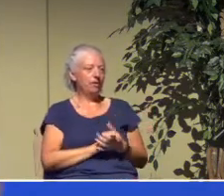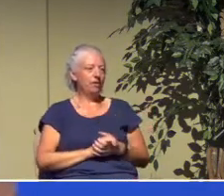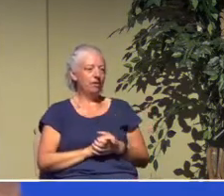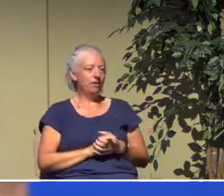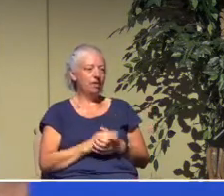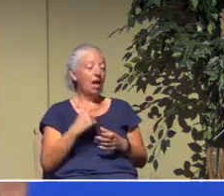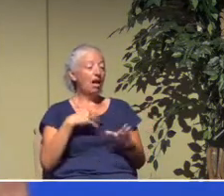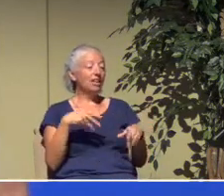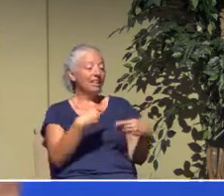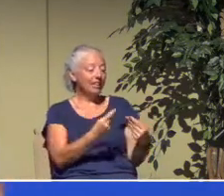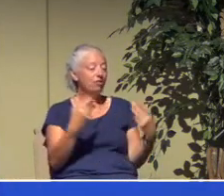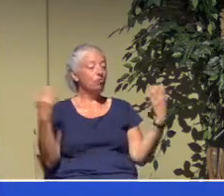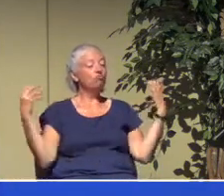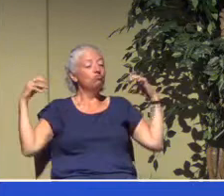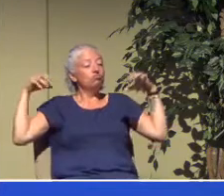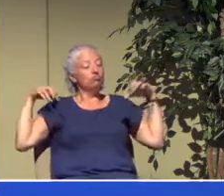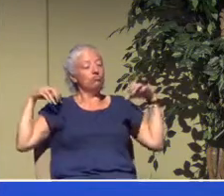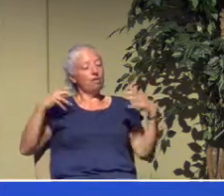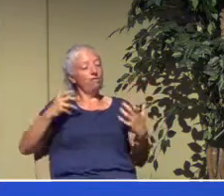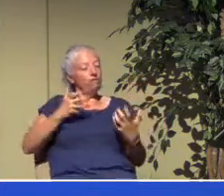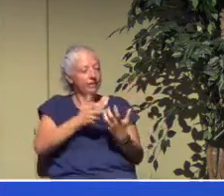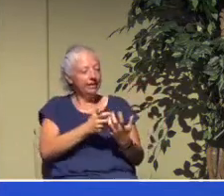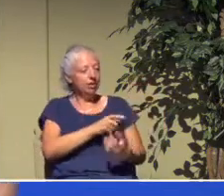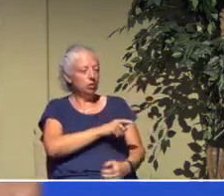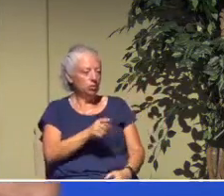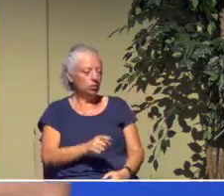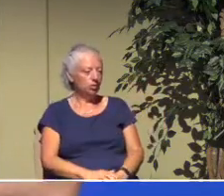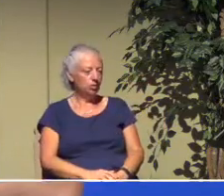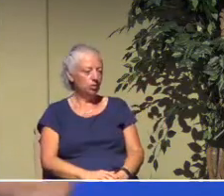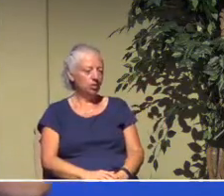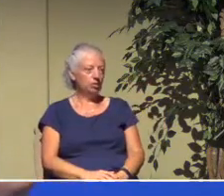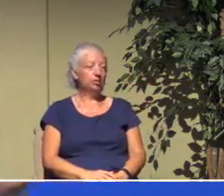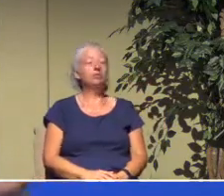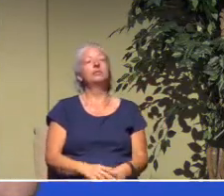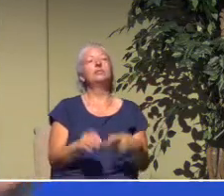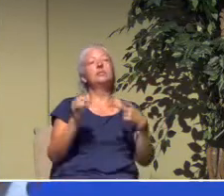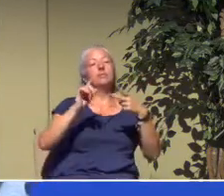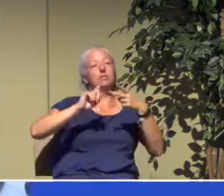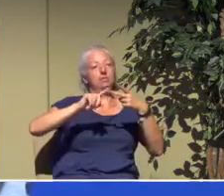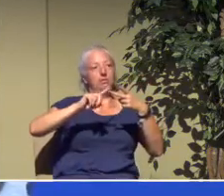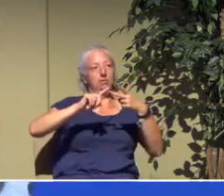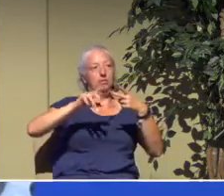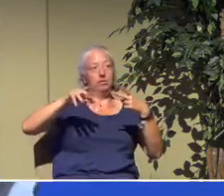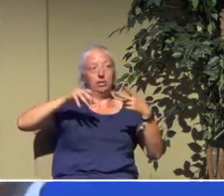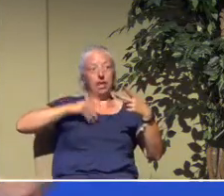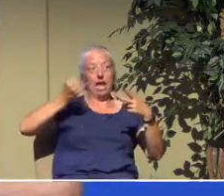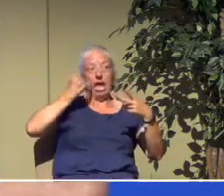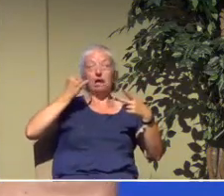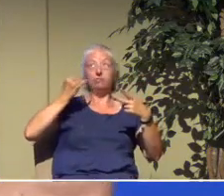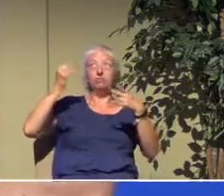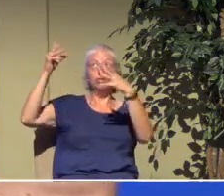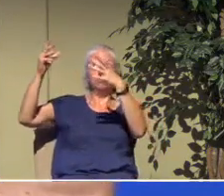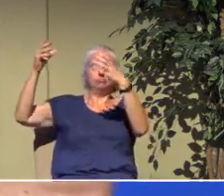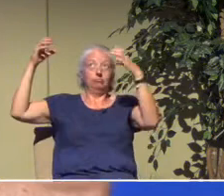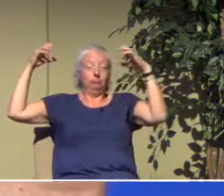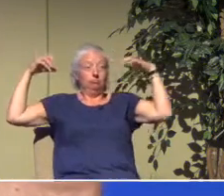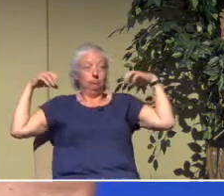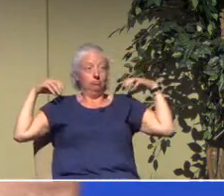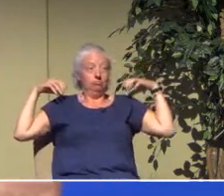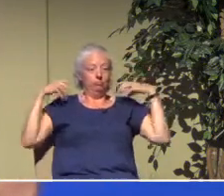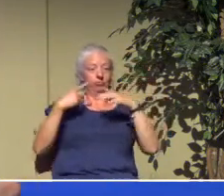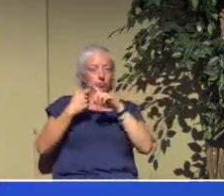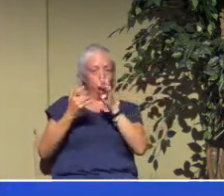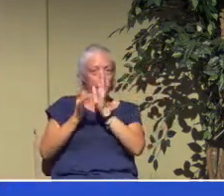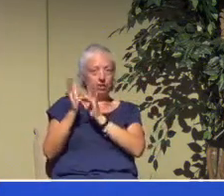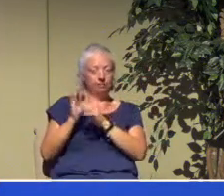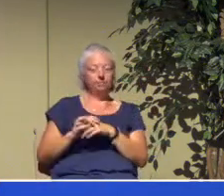an easy, well-fitting yoke. But here's the second thing you can expect if you take Jesus' yoke on you. And that